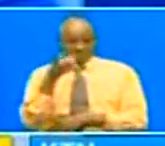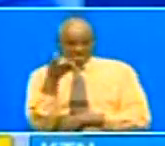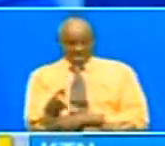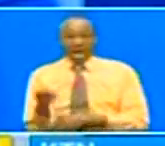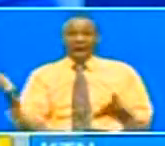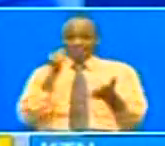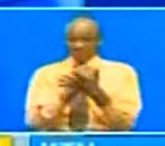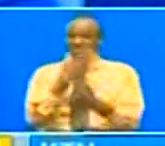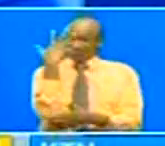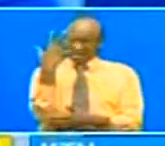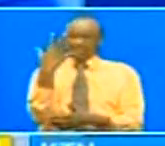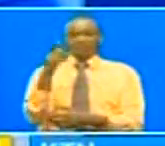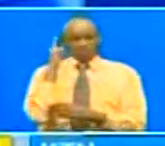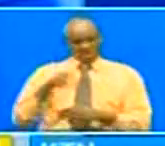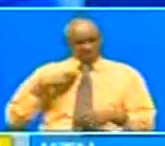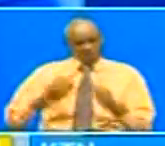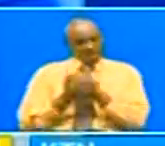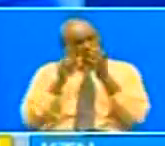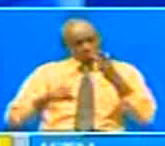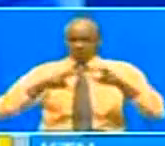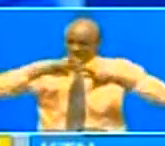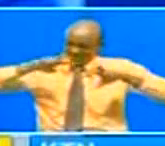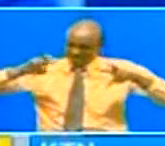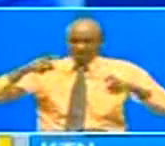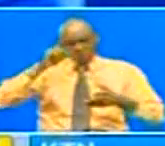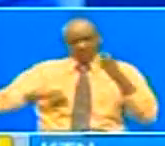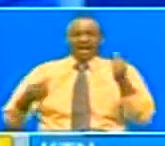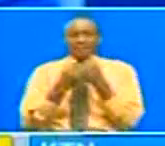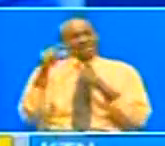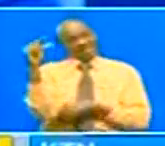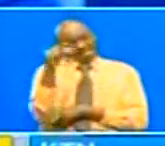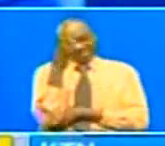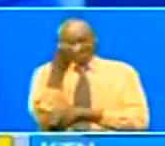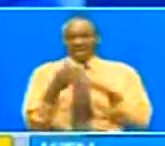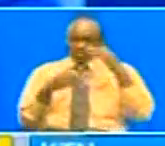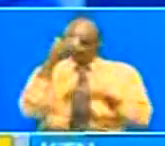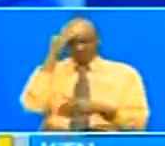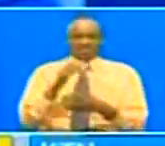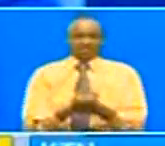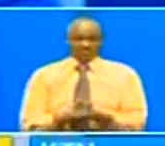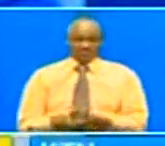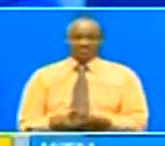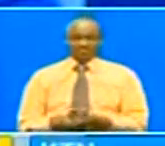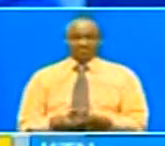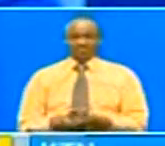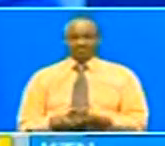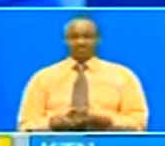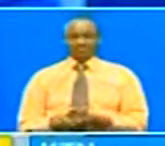appointed five prosecutors to aid in investigations into the attack on the Garissa University College.